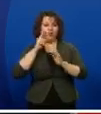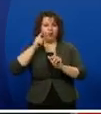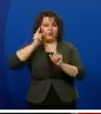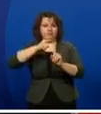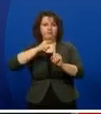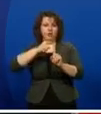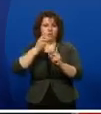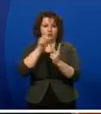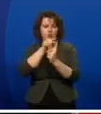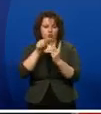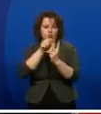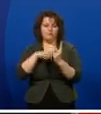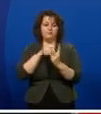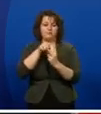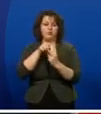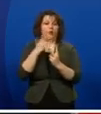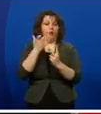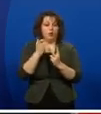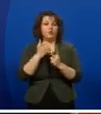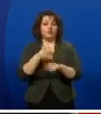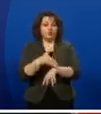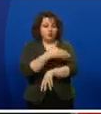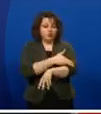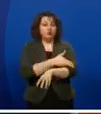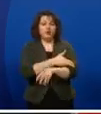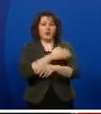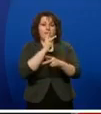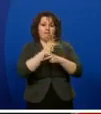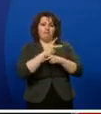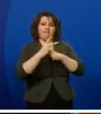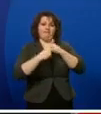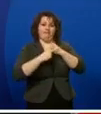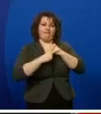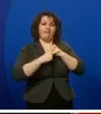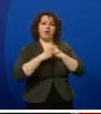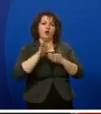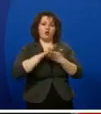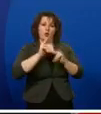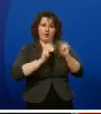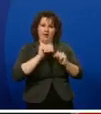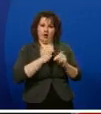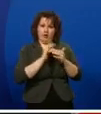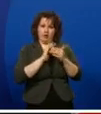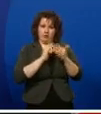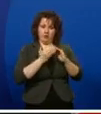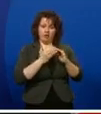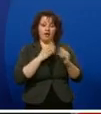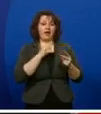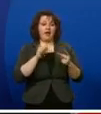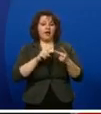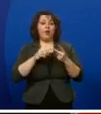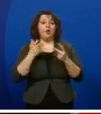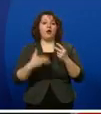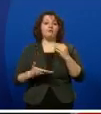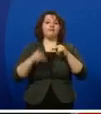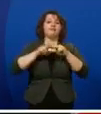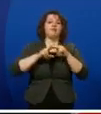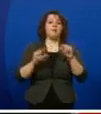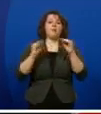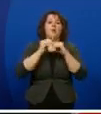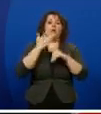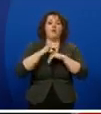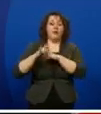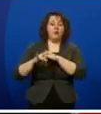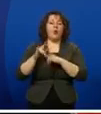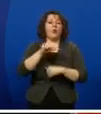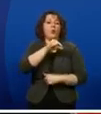things: to restore and preserve a school building in our community and to increase availability for quality,